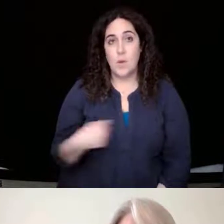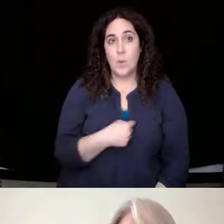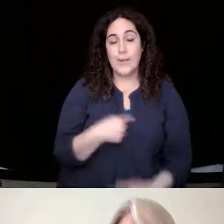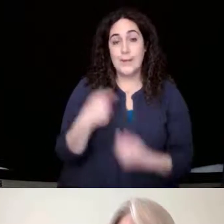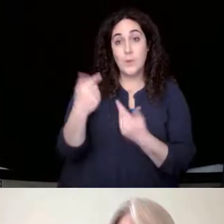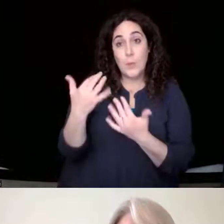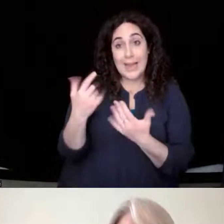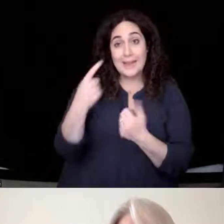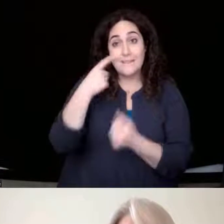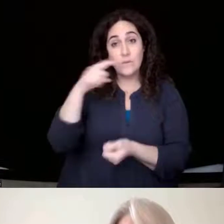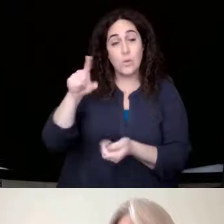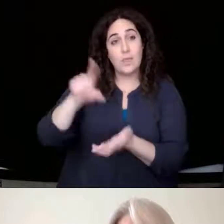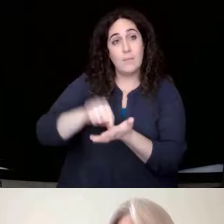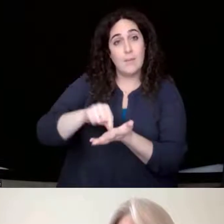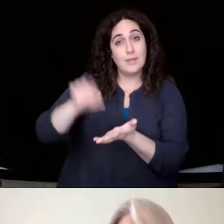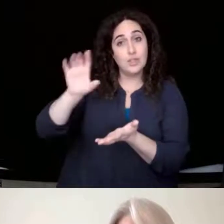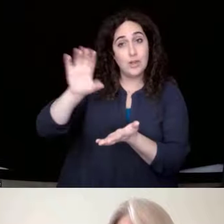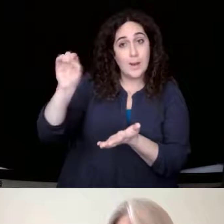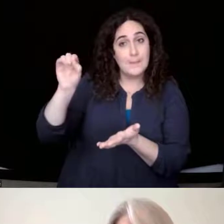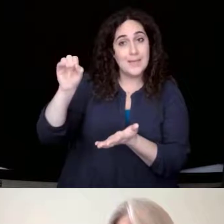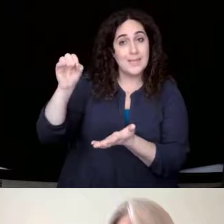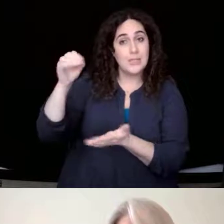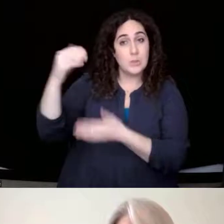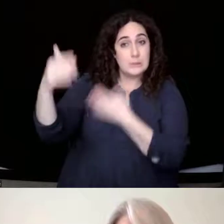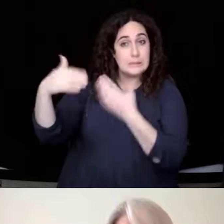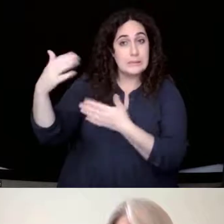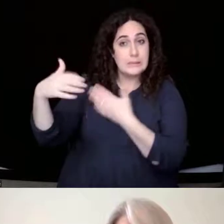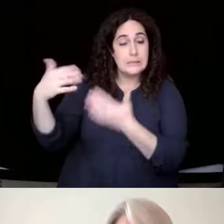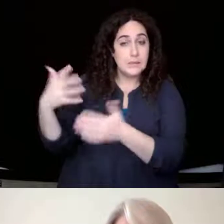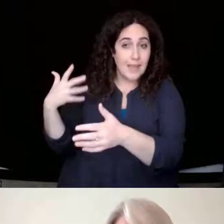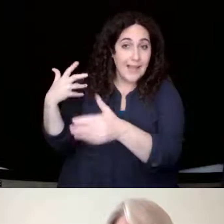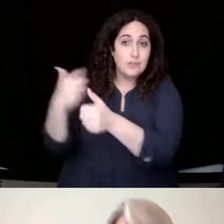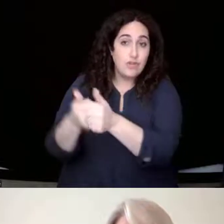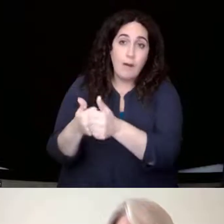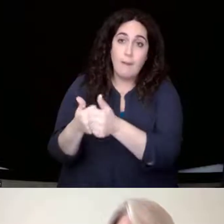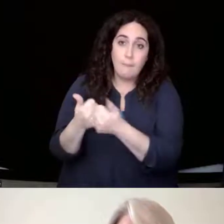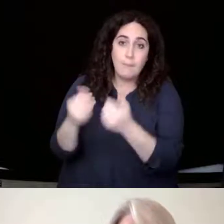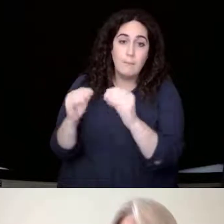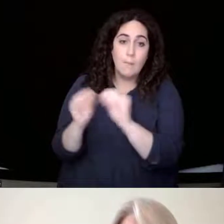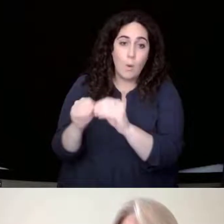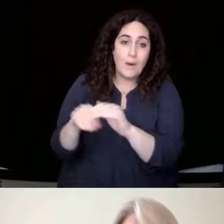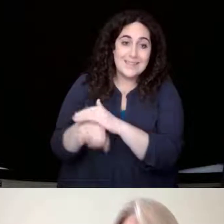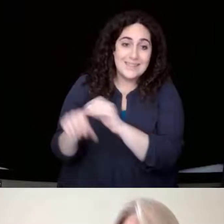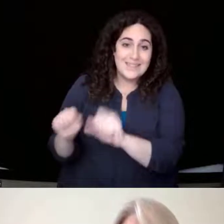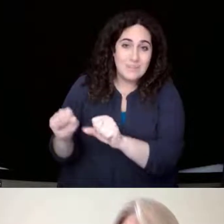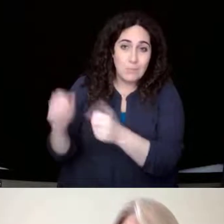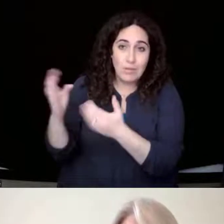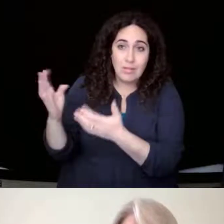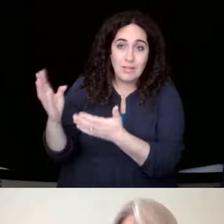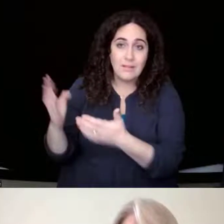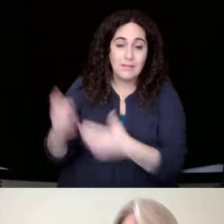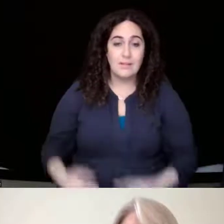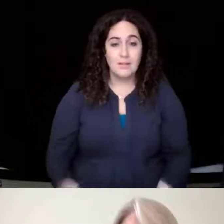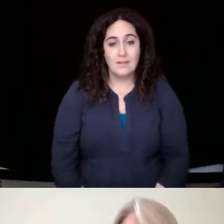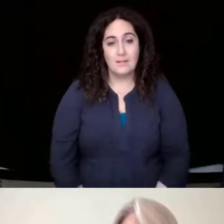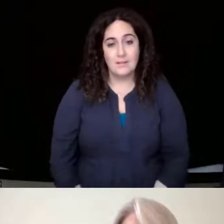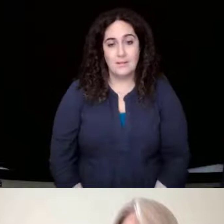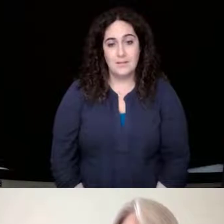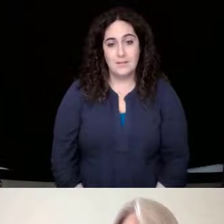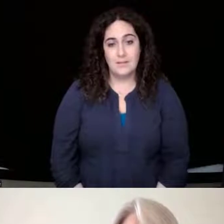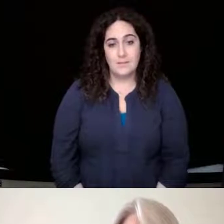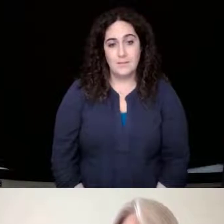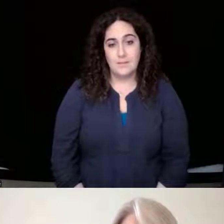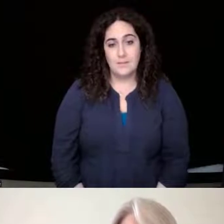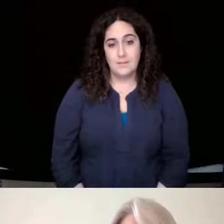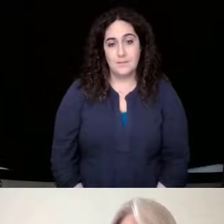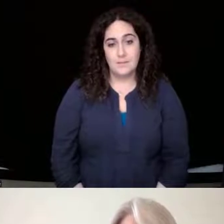up with these requirements too, because it does seem like there's a